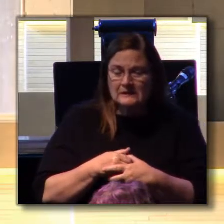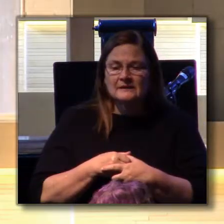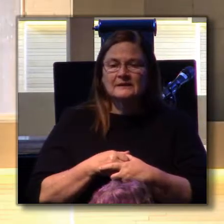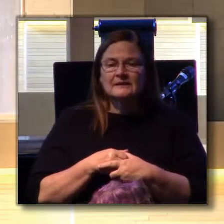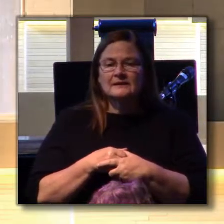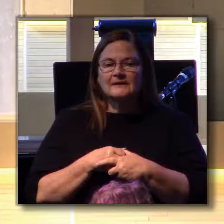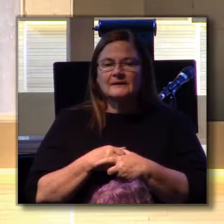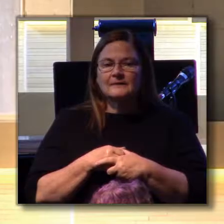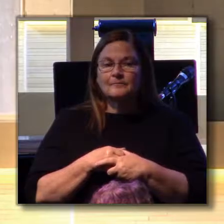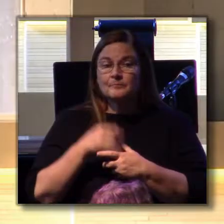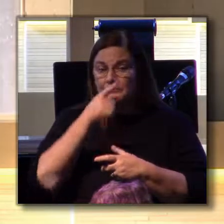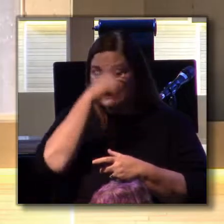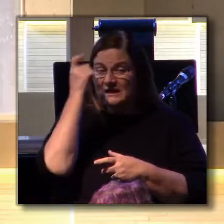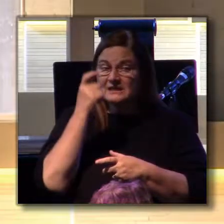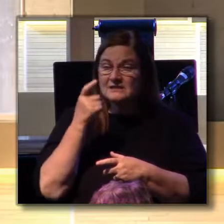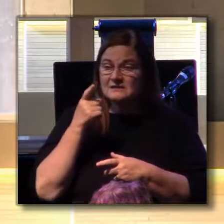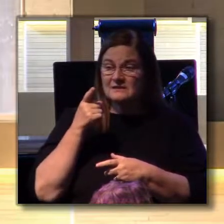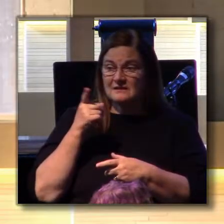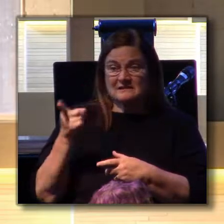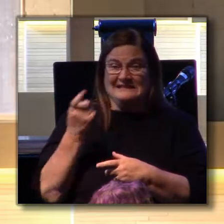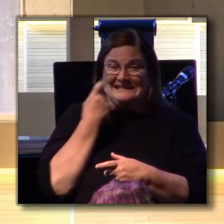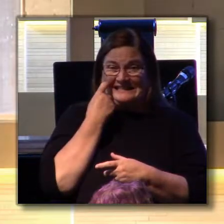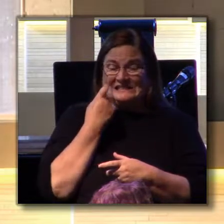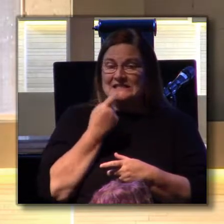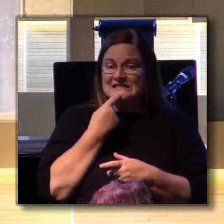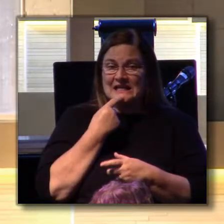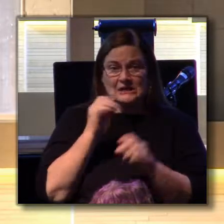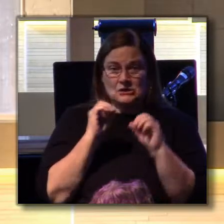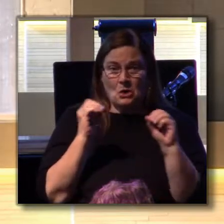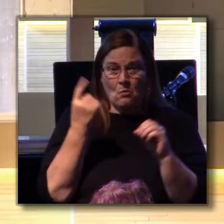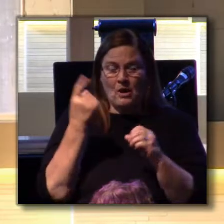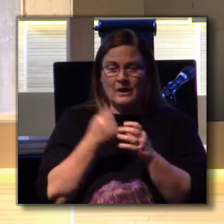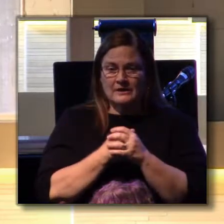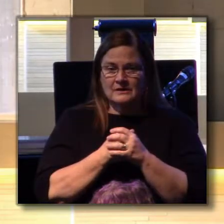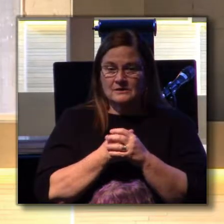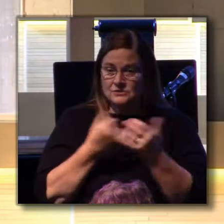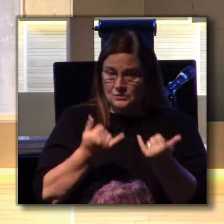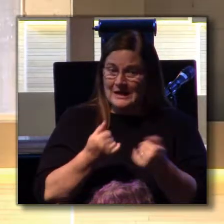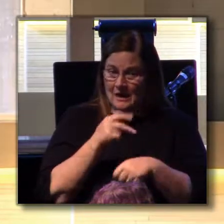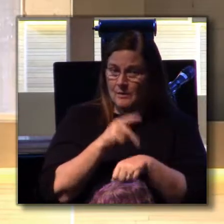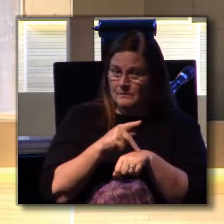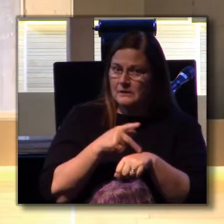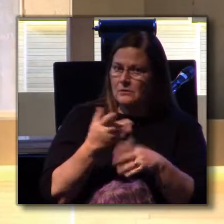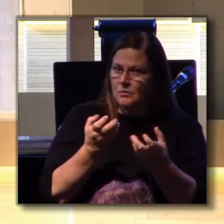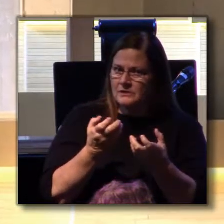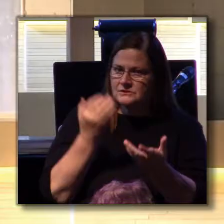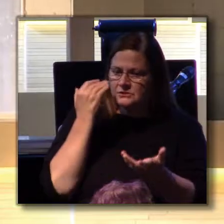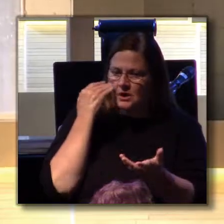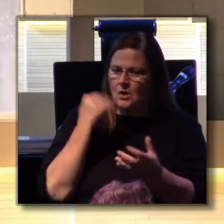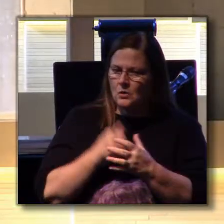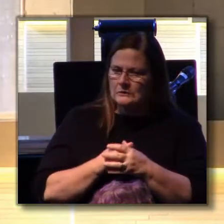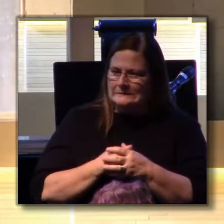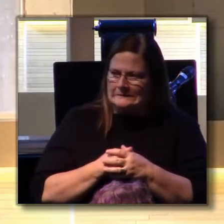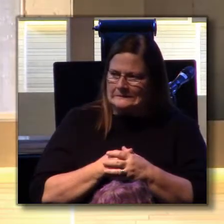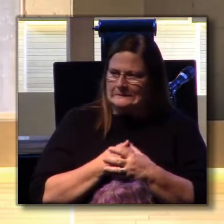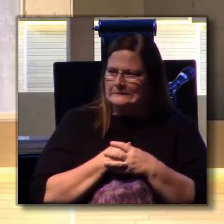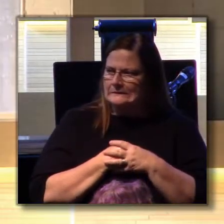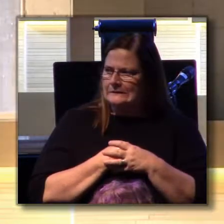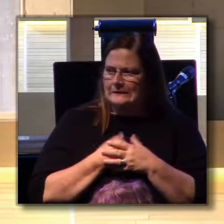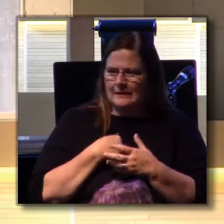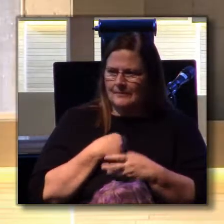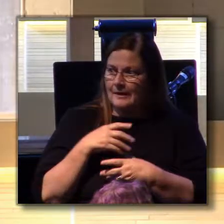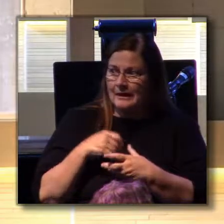Right? Because he just said, no one. And so now Peter wants to know, am I in? And then